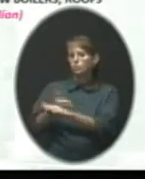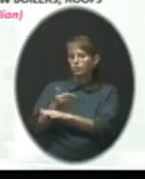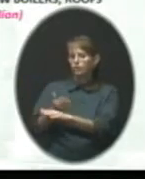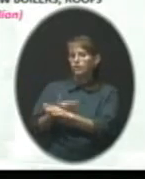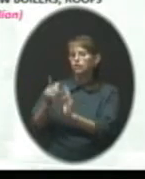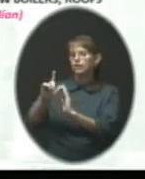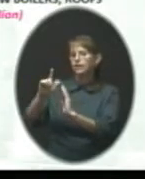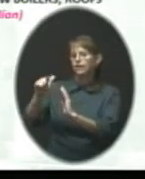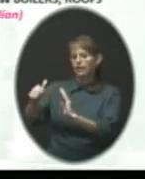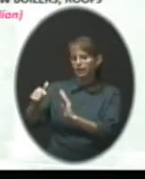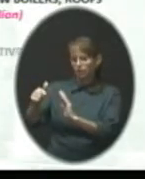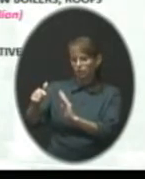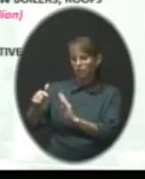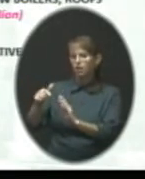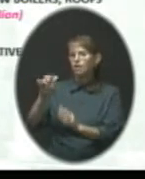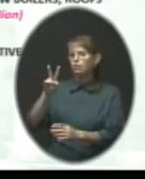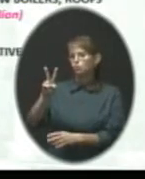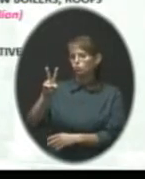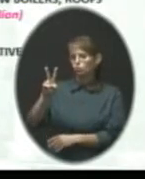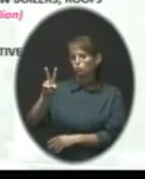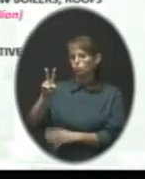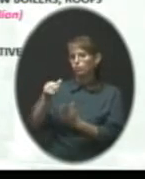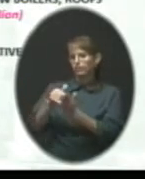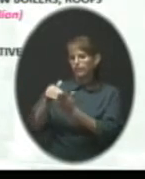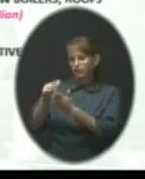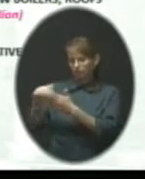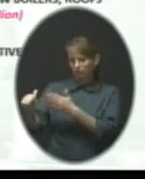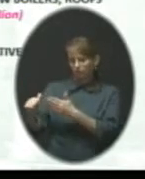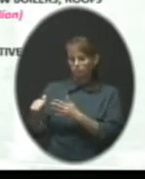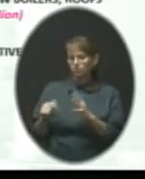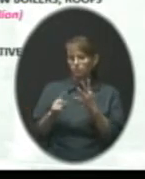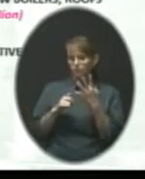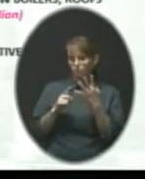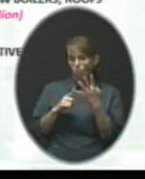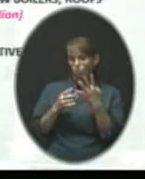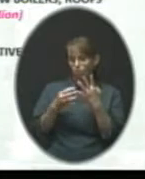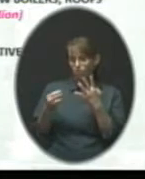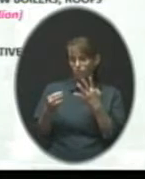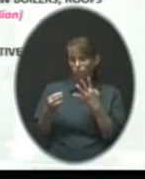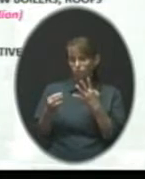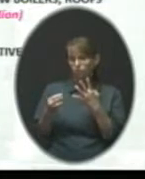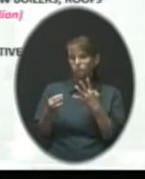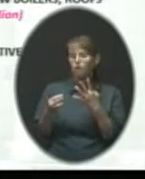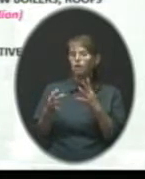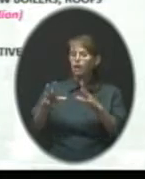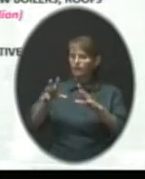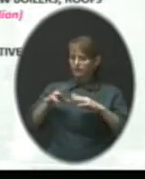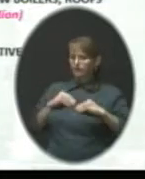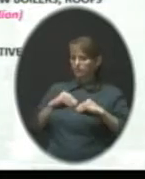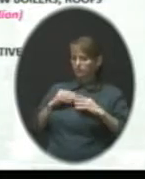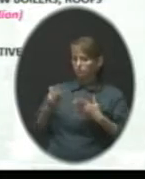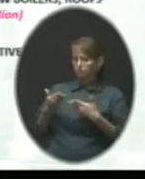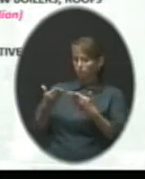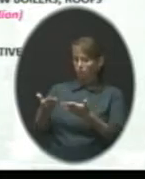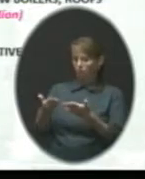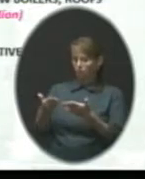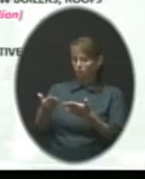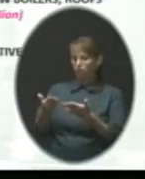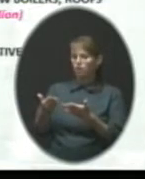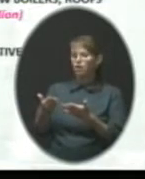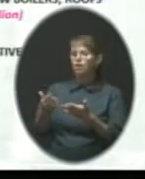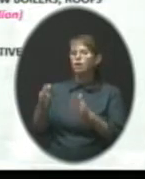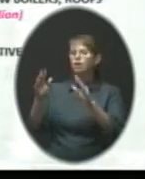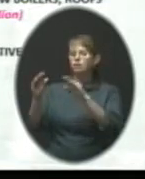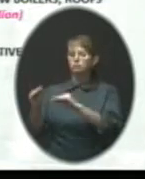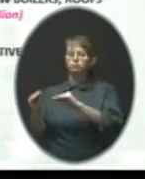That's $2 million. A fourth option is you can accept the offer, you can relocate and build a